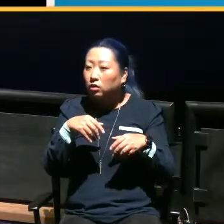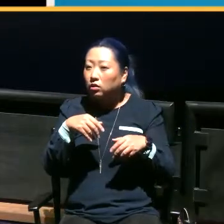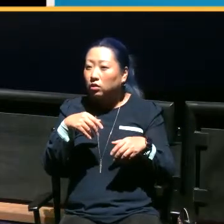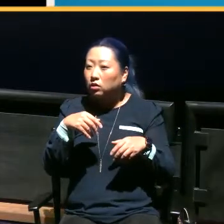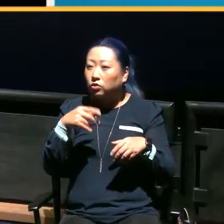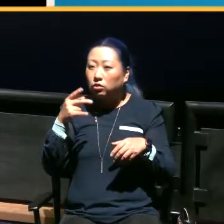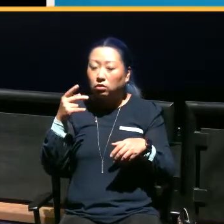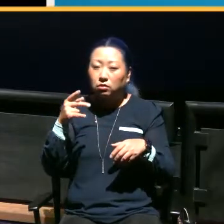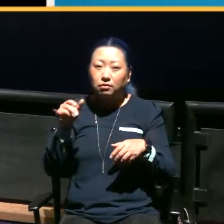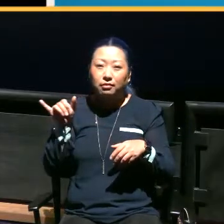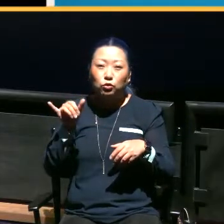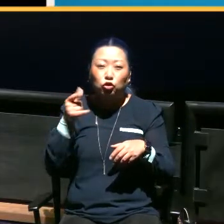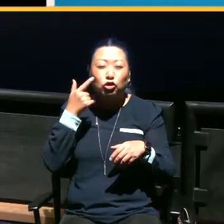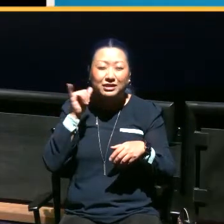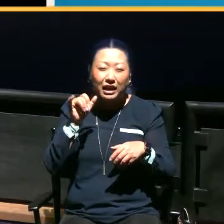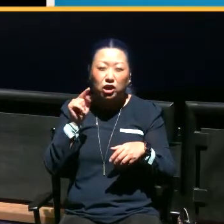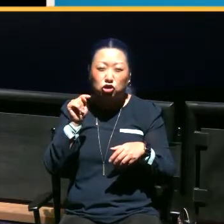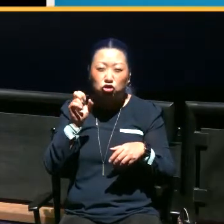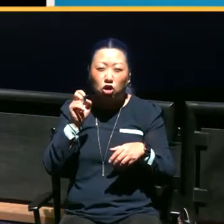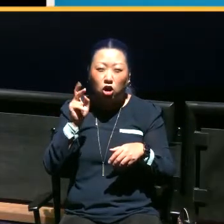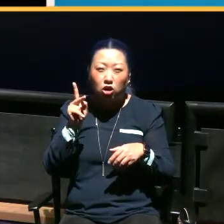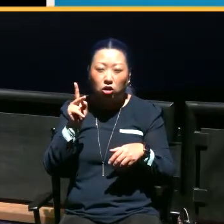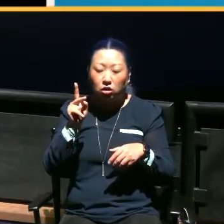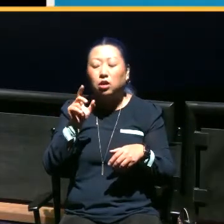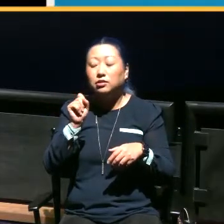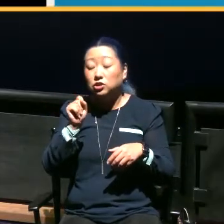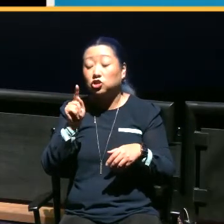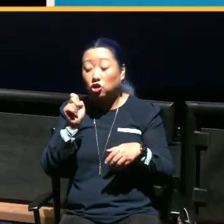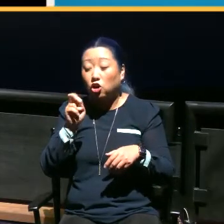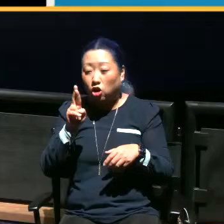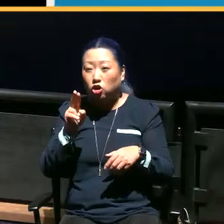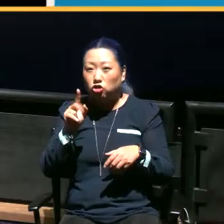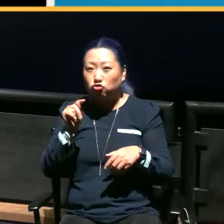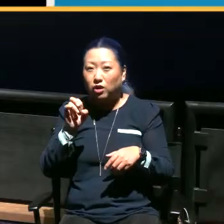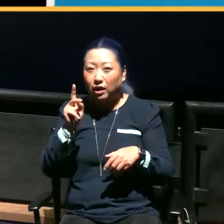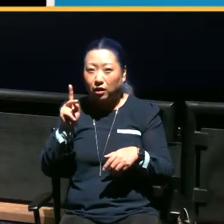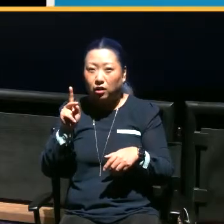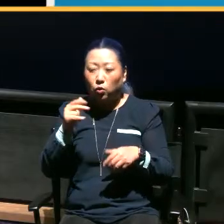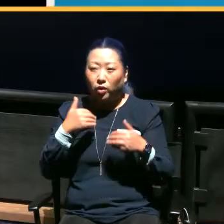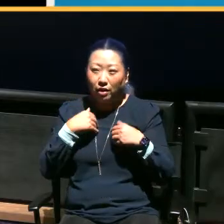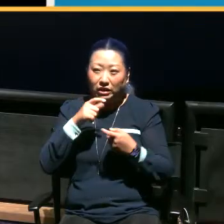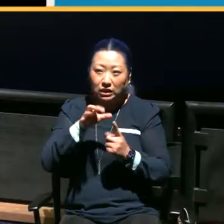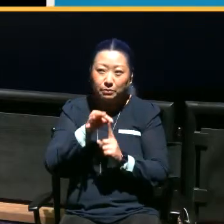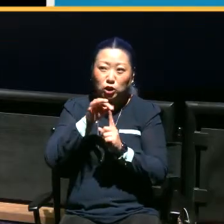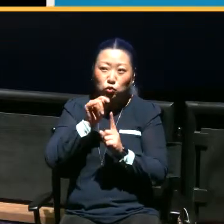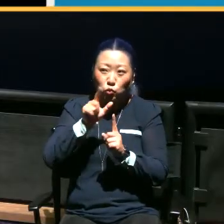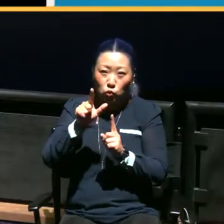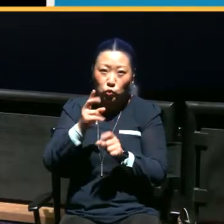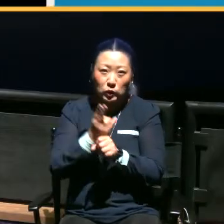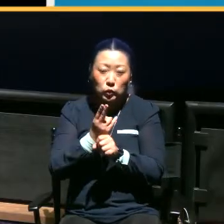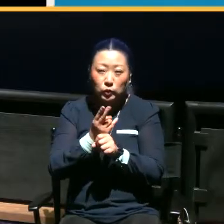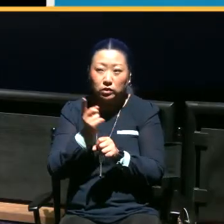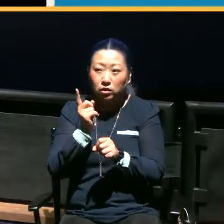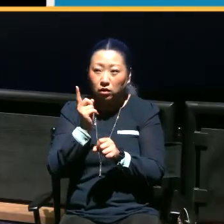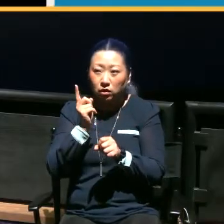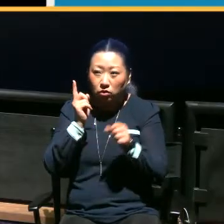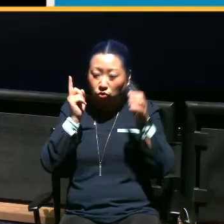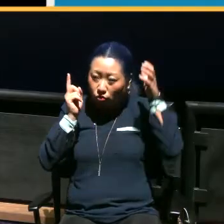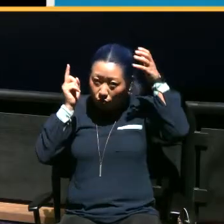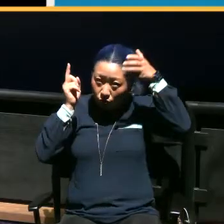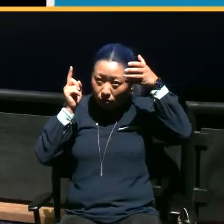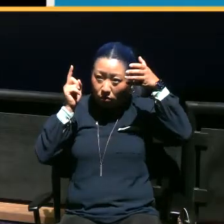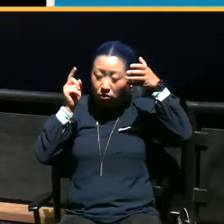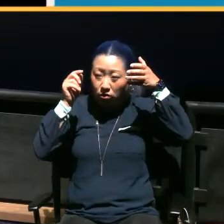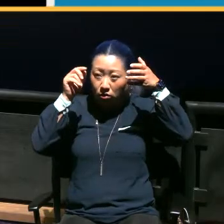black Star Trekker cover in front. So then, Mike, we had a special tool we called the pick stick that was used to place that thing over my head, and